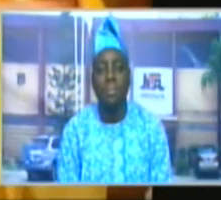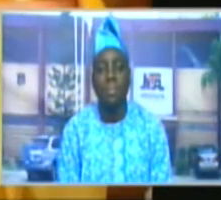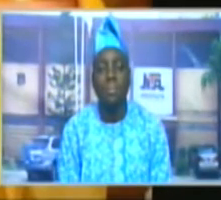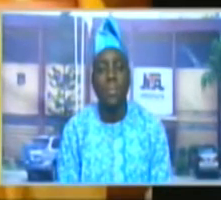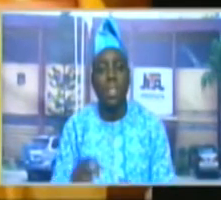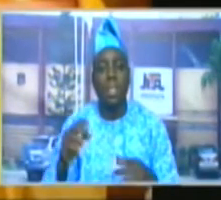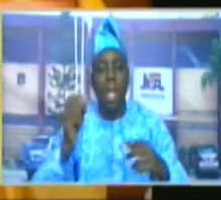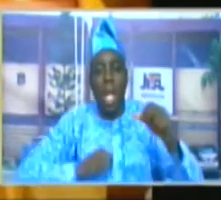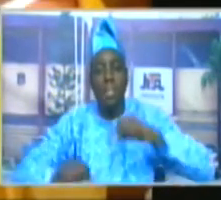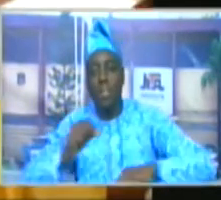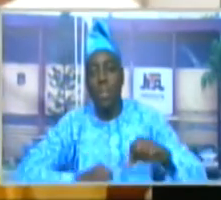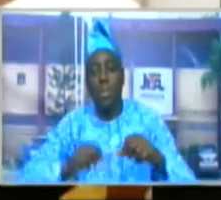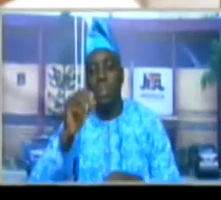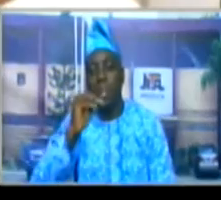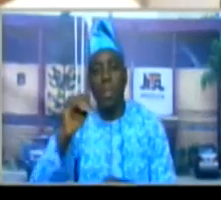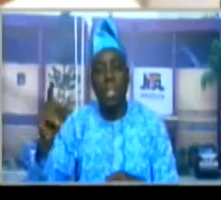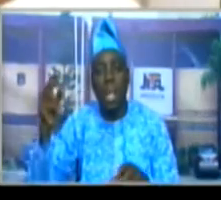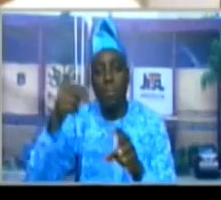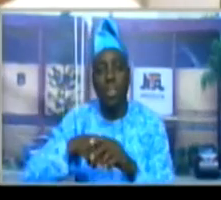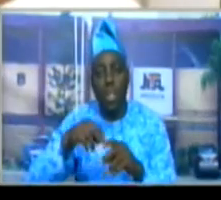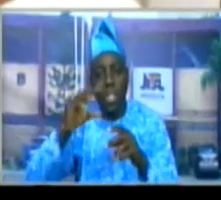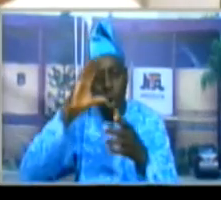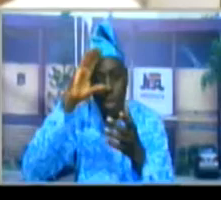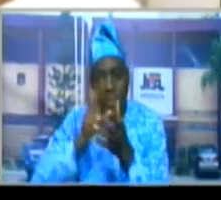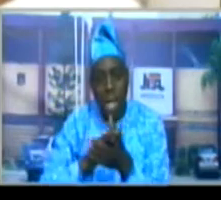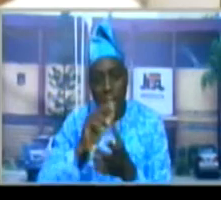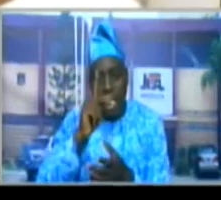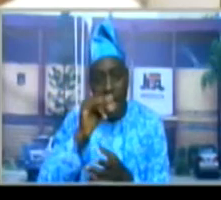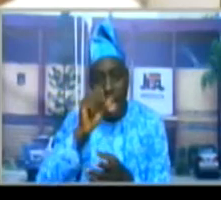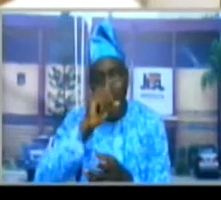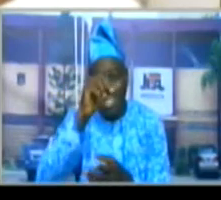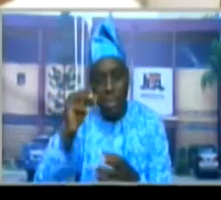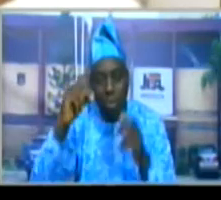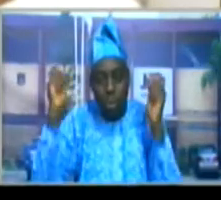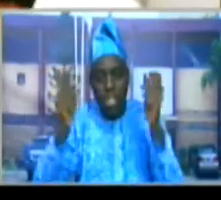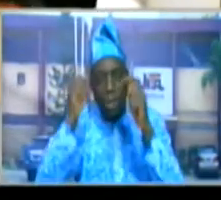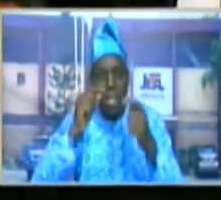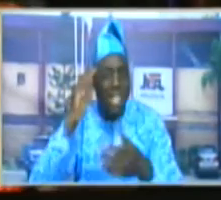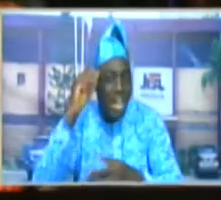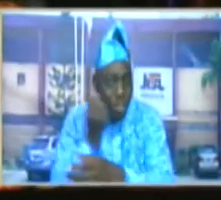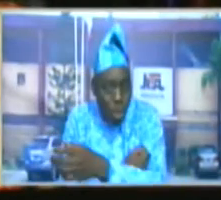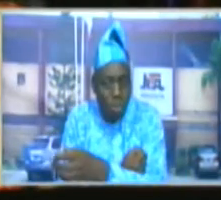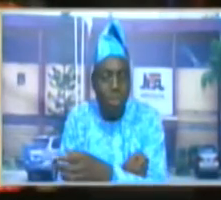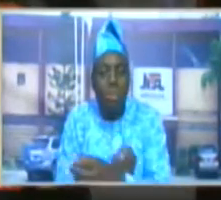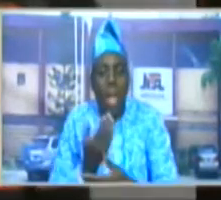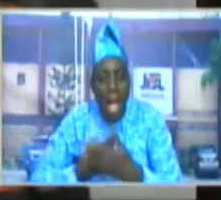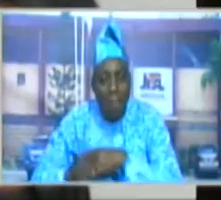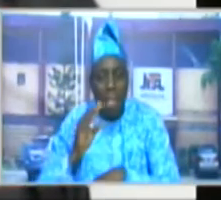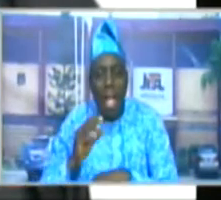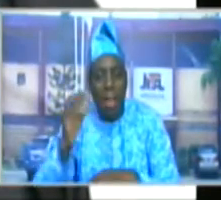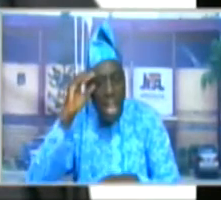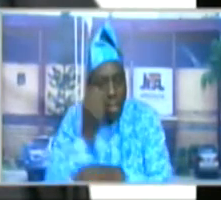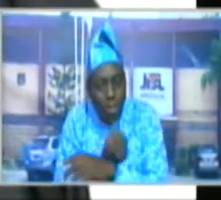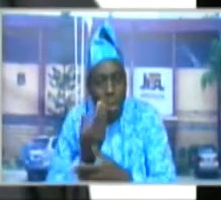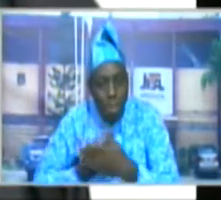Nollywood actress Mercy Aigbe has joined her husband Kazeem Adeoti to celebrate his son Jamal on his new age. Hours after his wife Funsho celebrated her son,